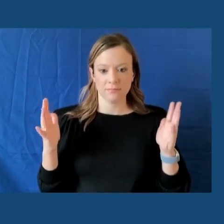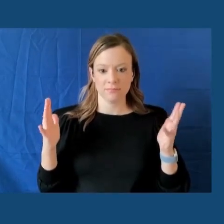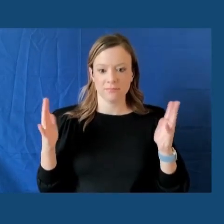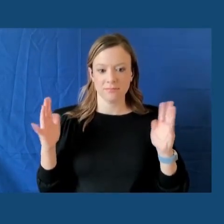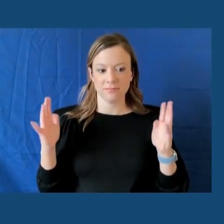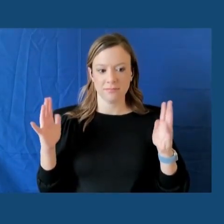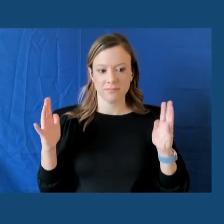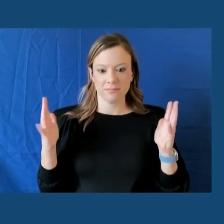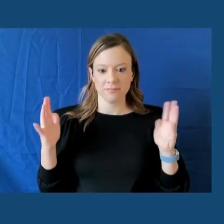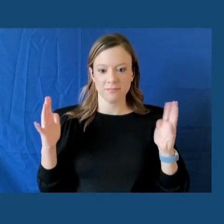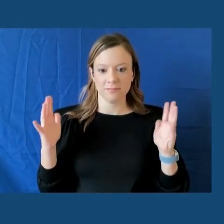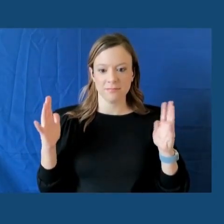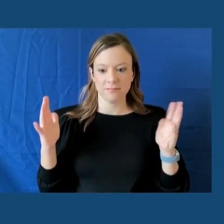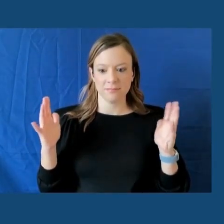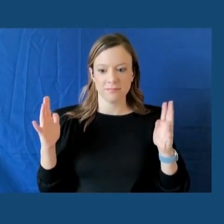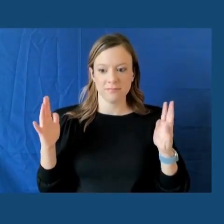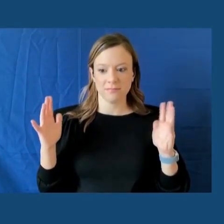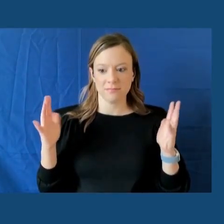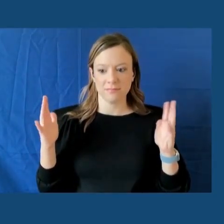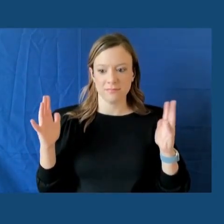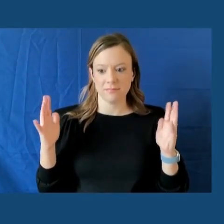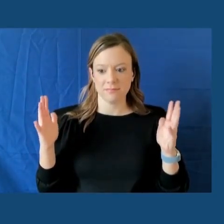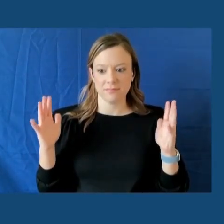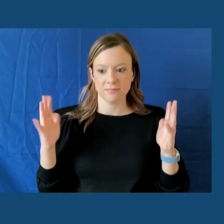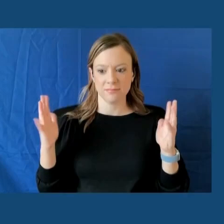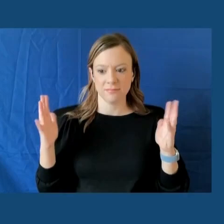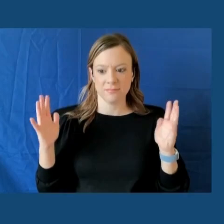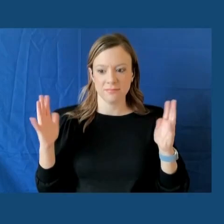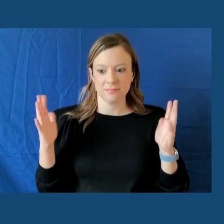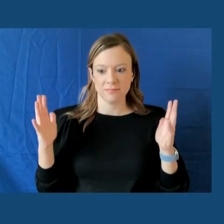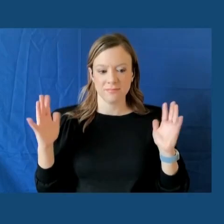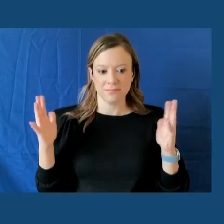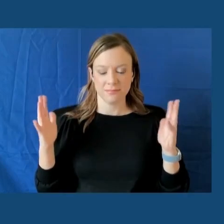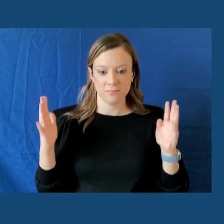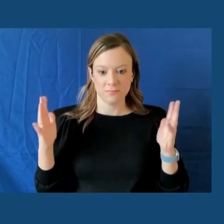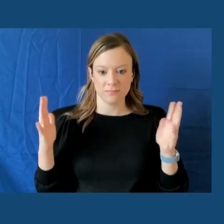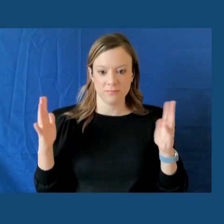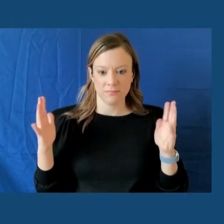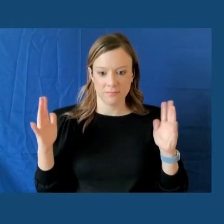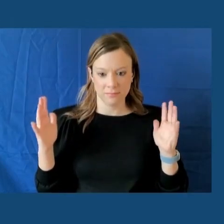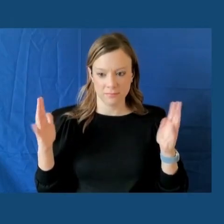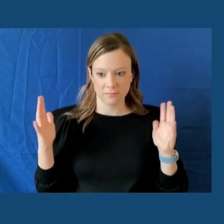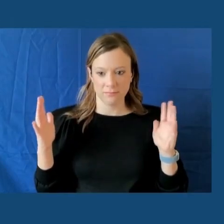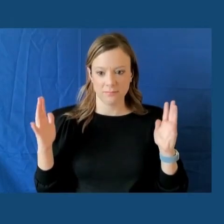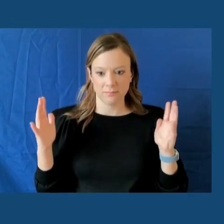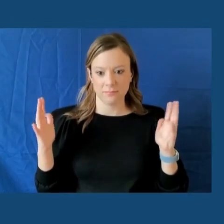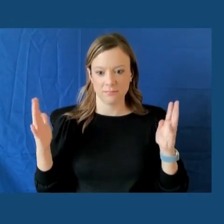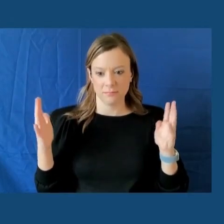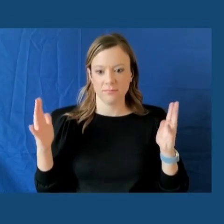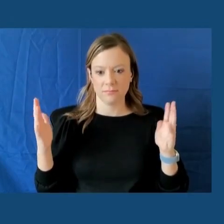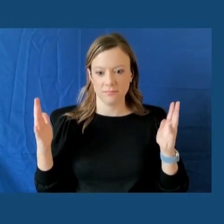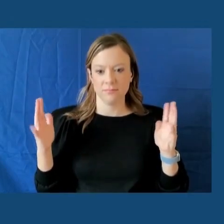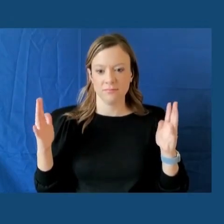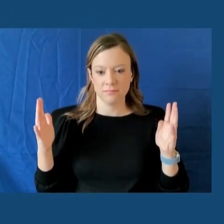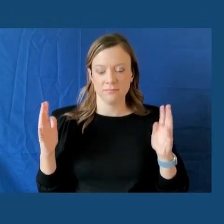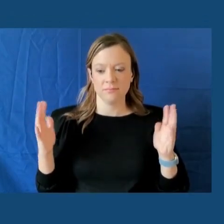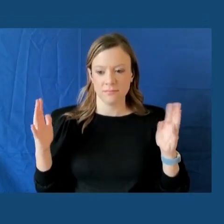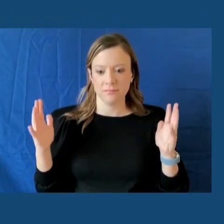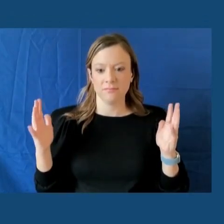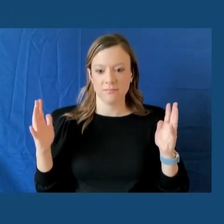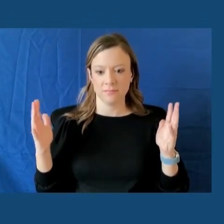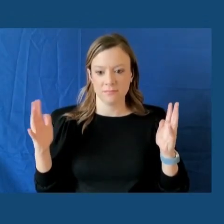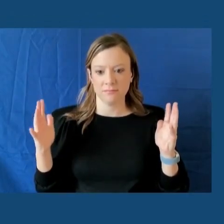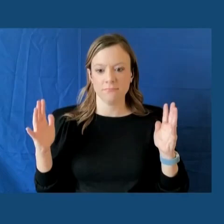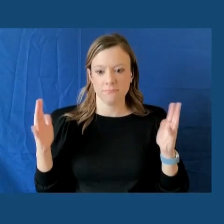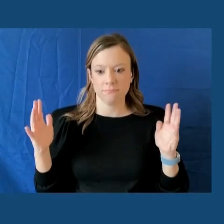And, you know, a lot of smiles. People aren't necessarily bugging to get a camera shot with her, but she's getting a hug from what looks like, I'm guessing,